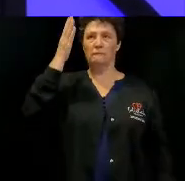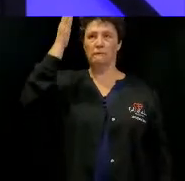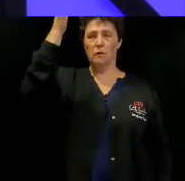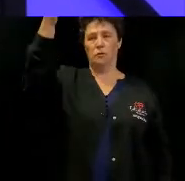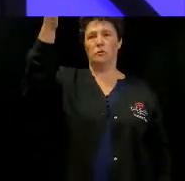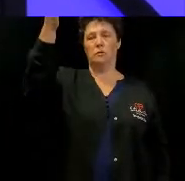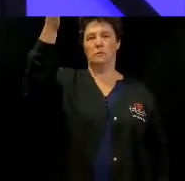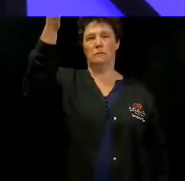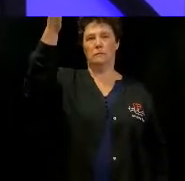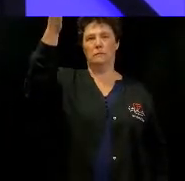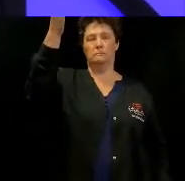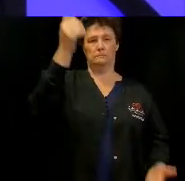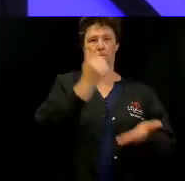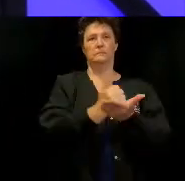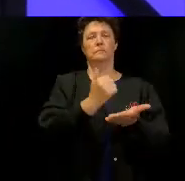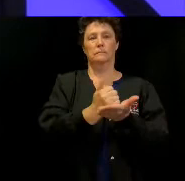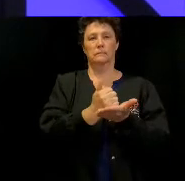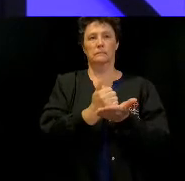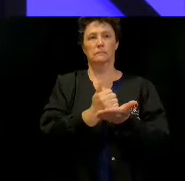Amen.